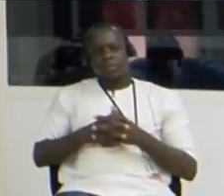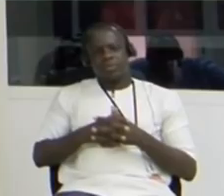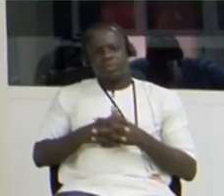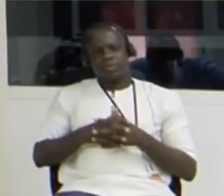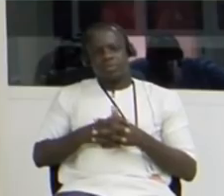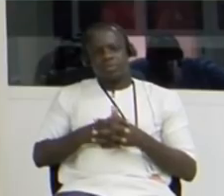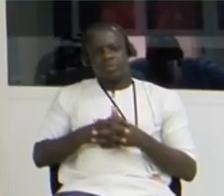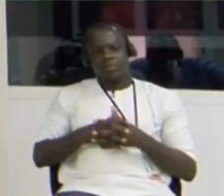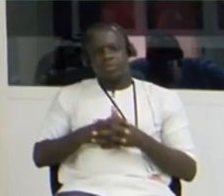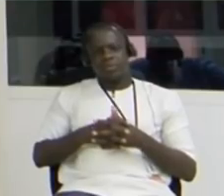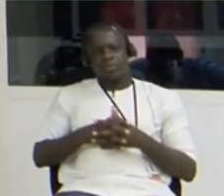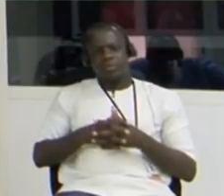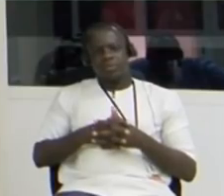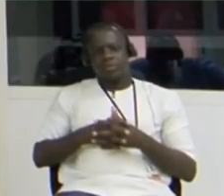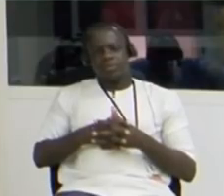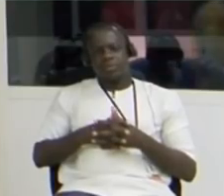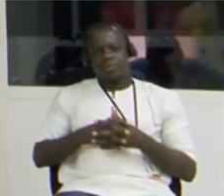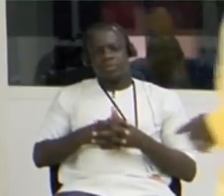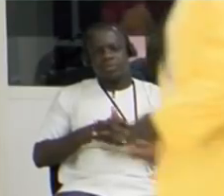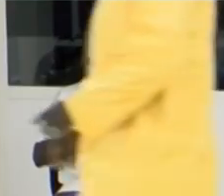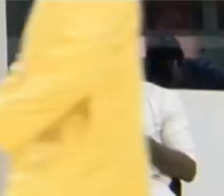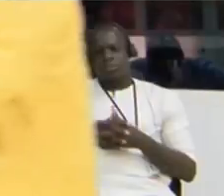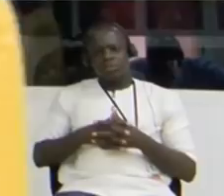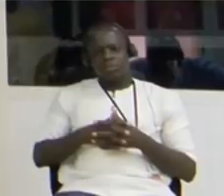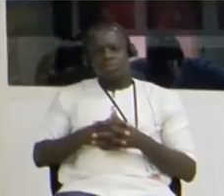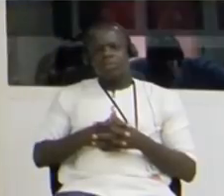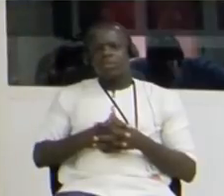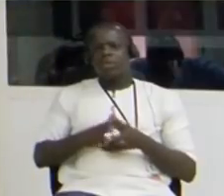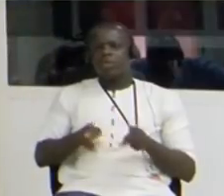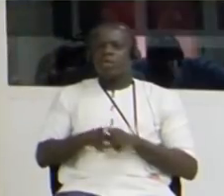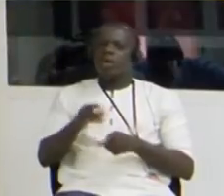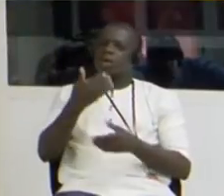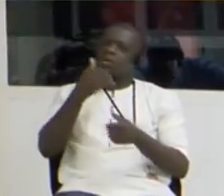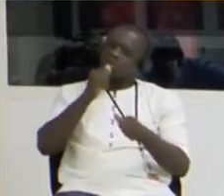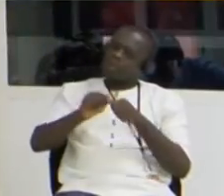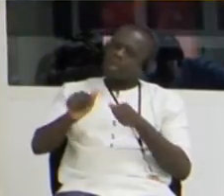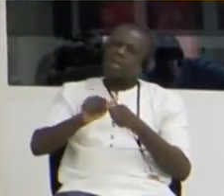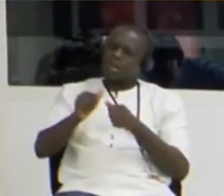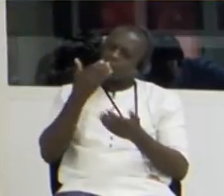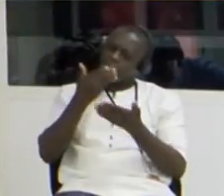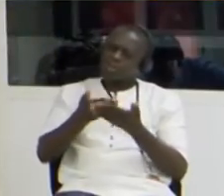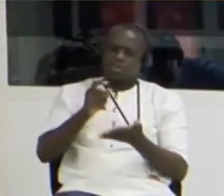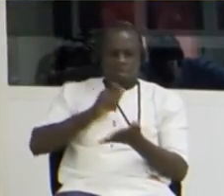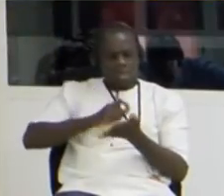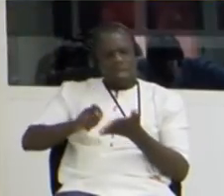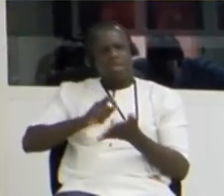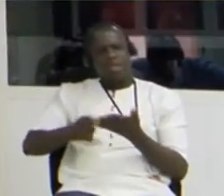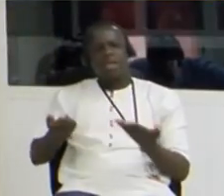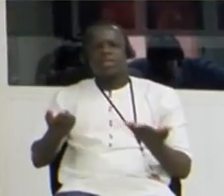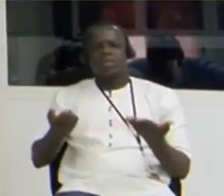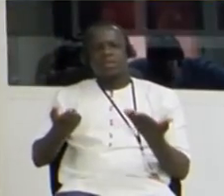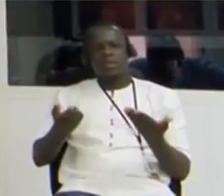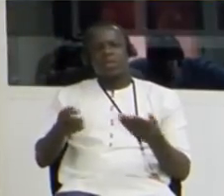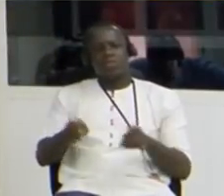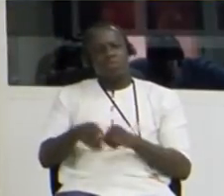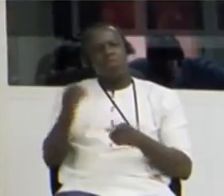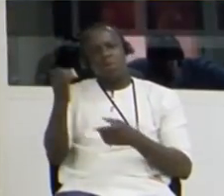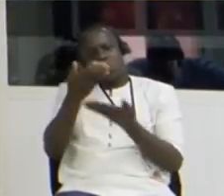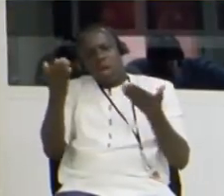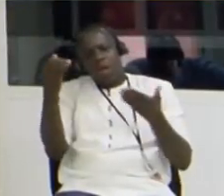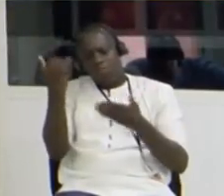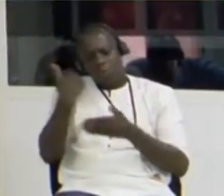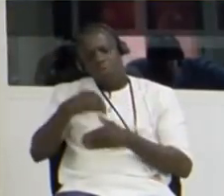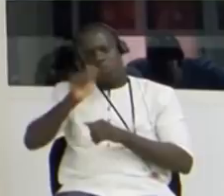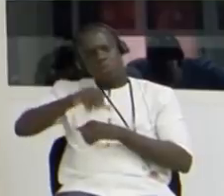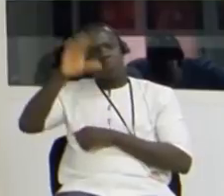Can I write that down too? Because people will know. I don't necessarily think so. Just tell us what information